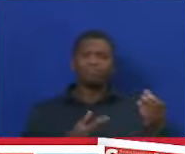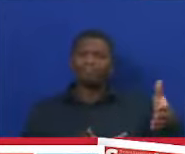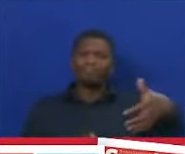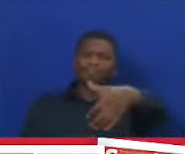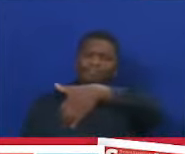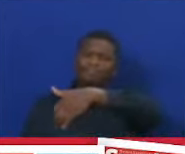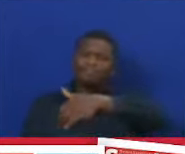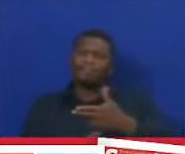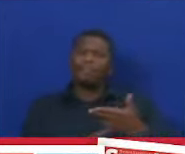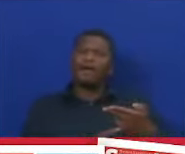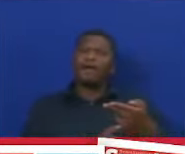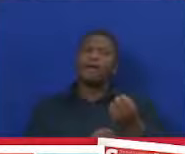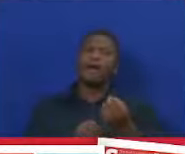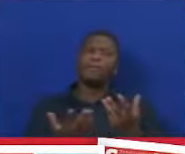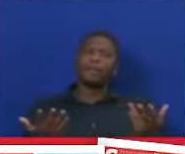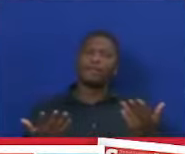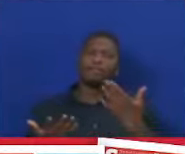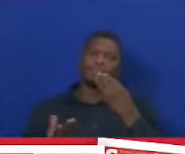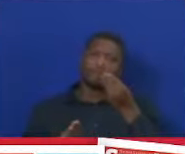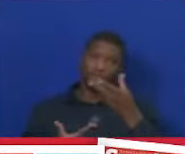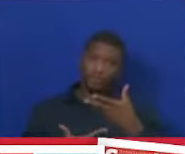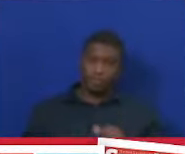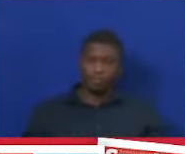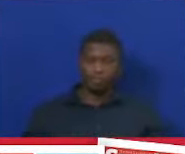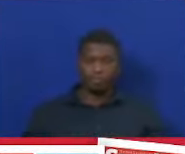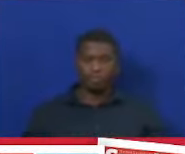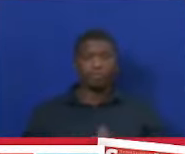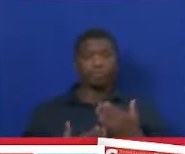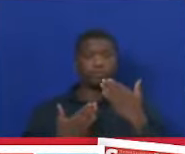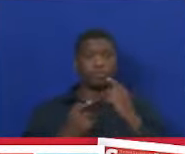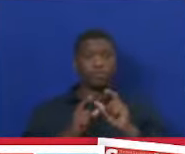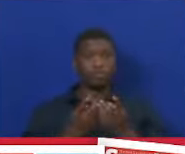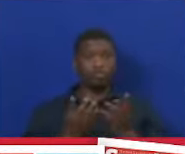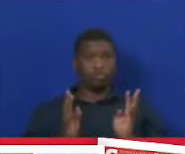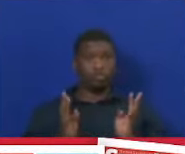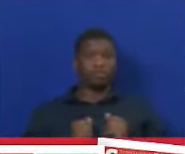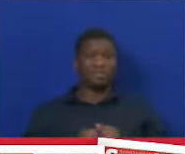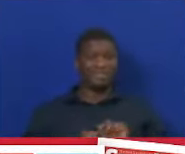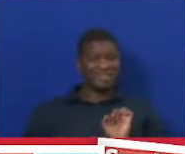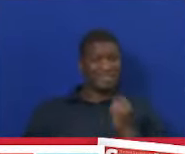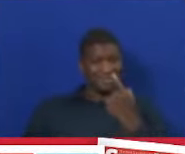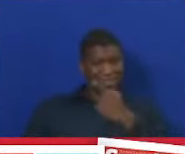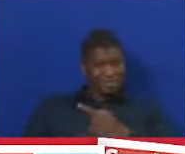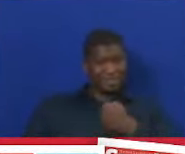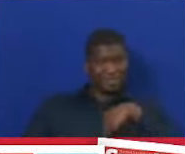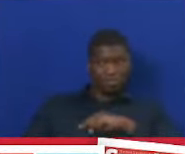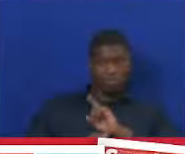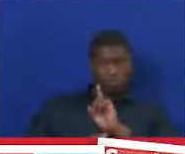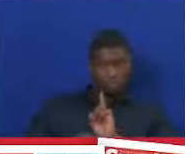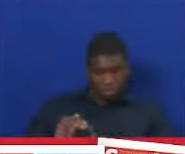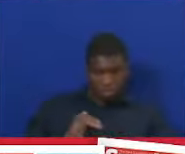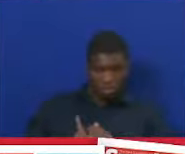Thank you, Commissioners. On that day, we have seized 2